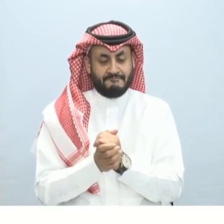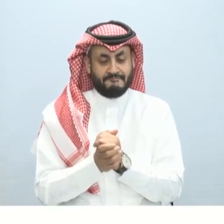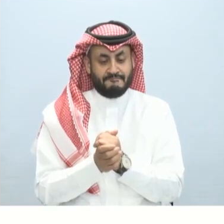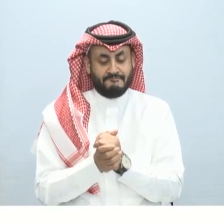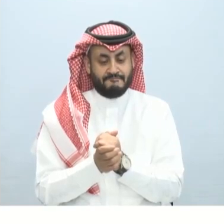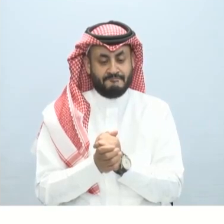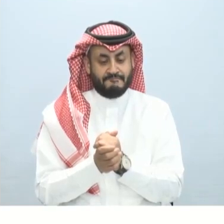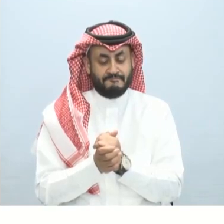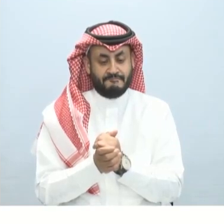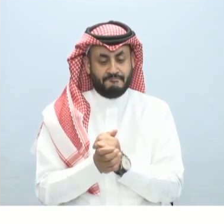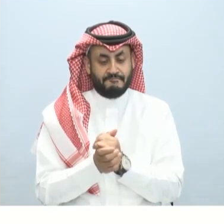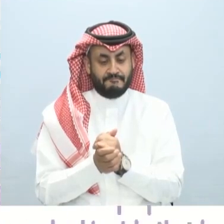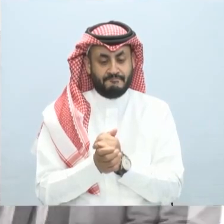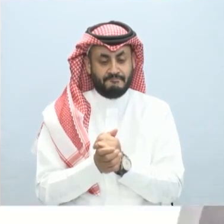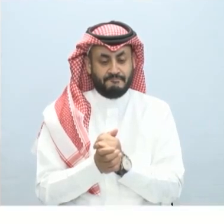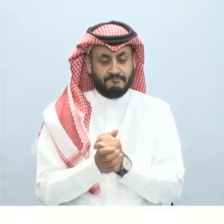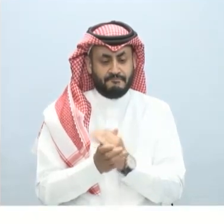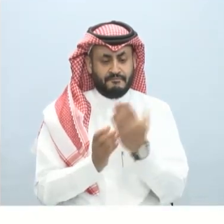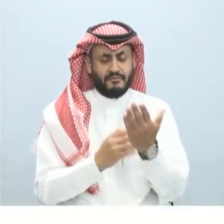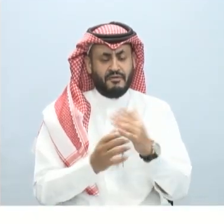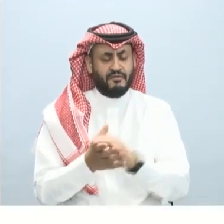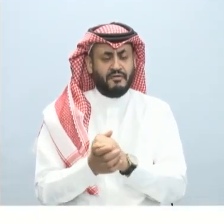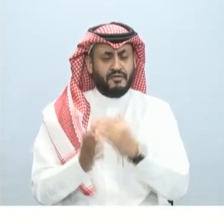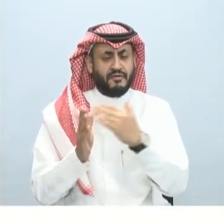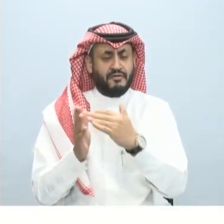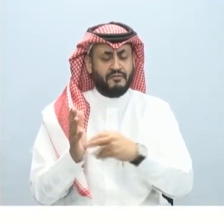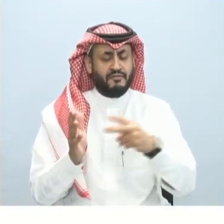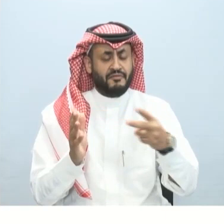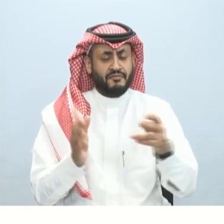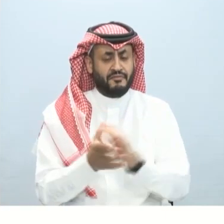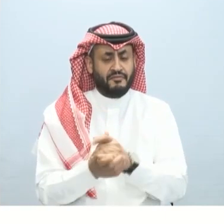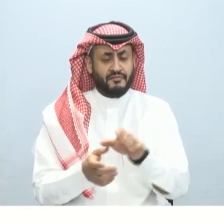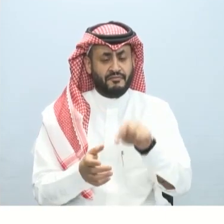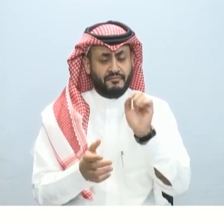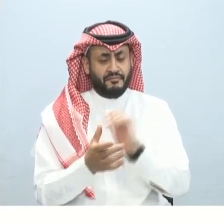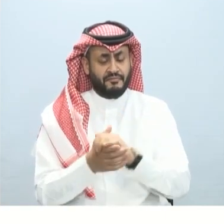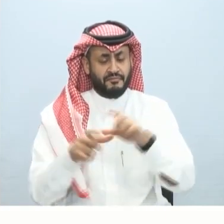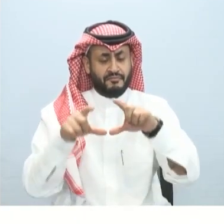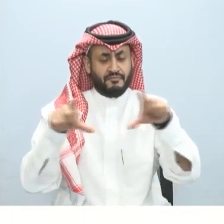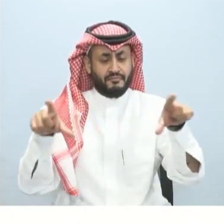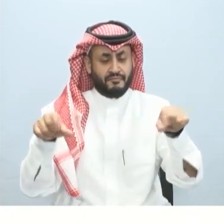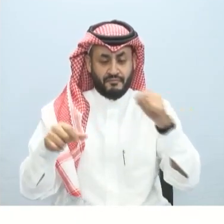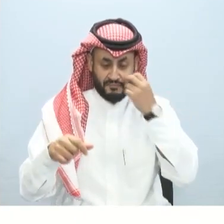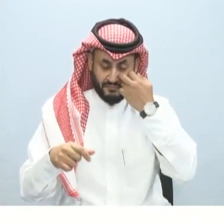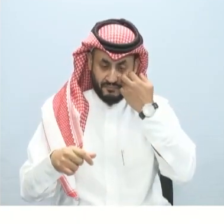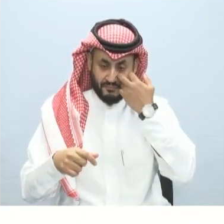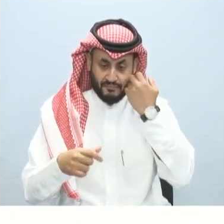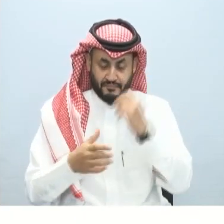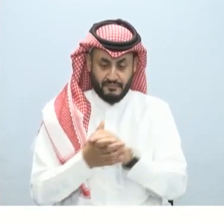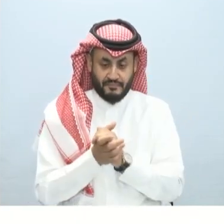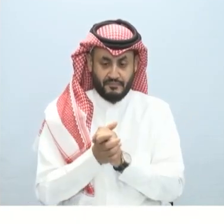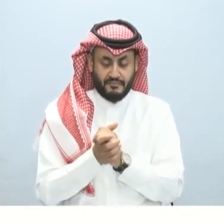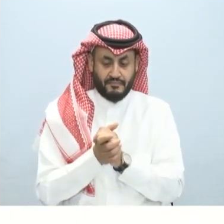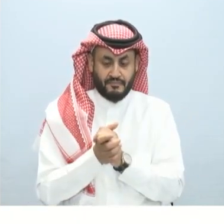film. Now we presented different ideas. You can see that I chose my title. We also chose the